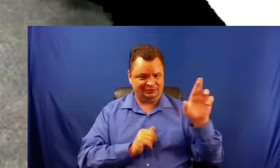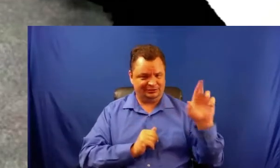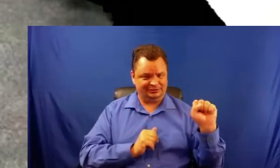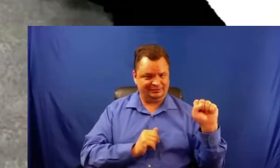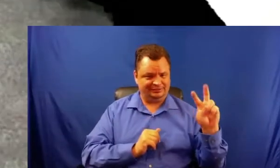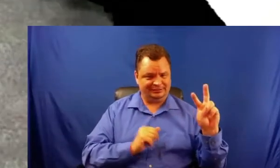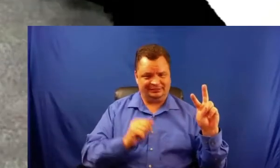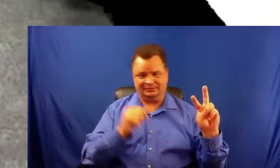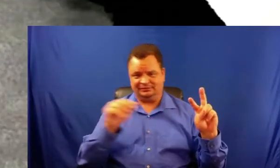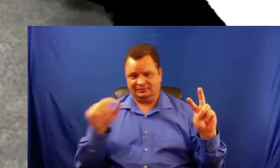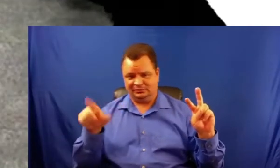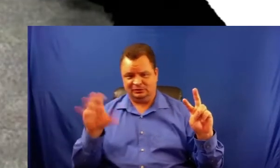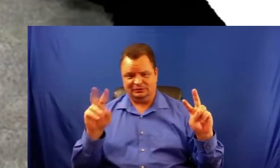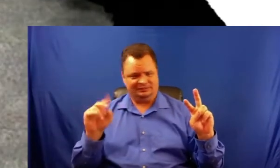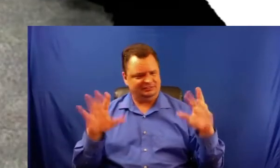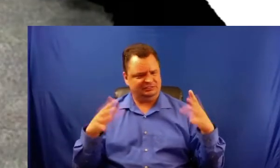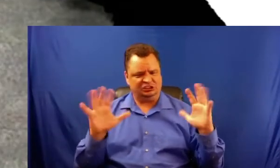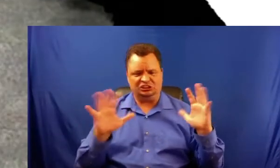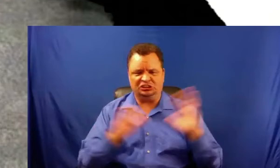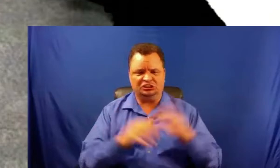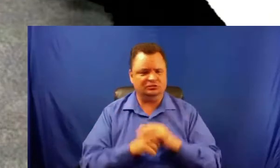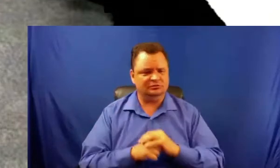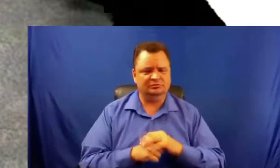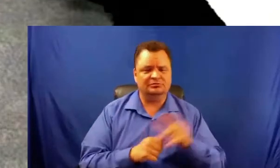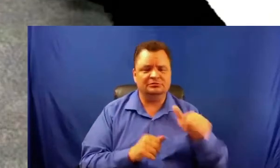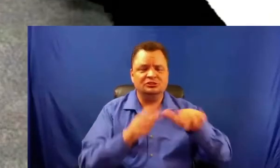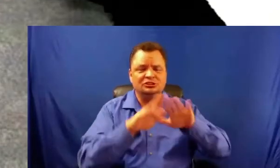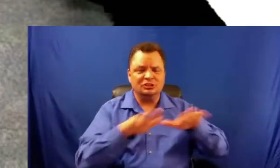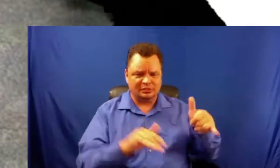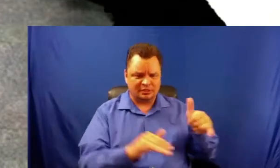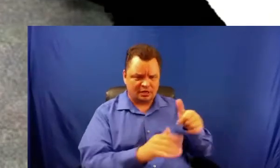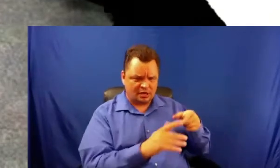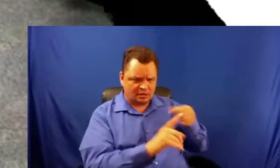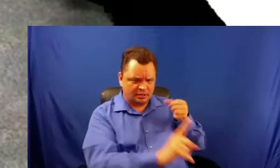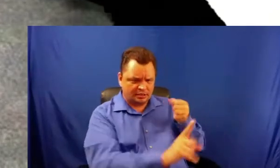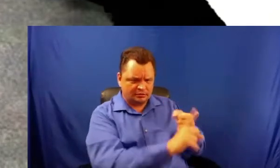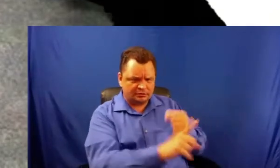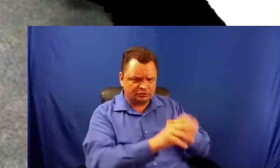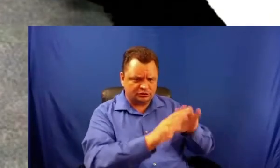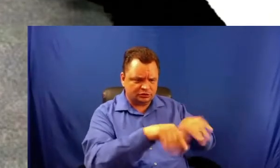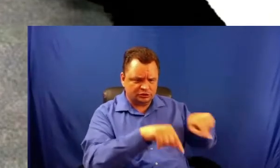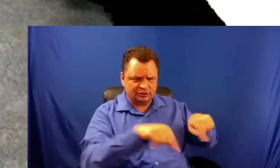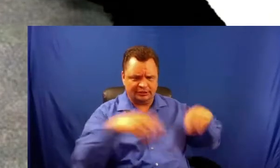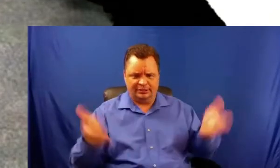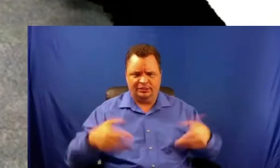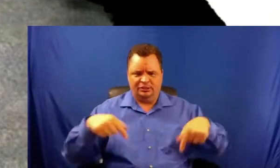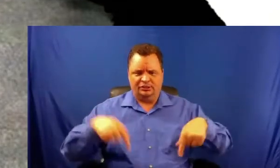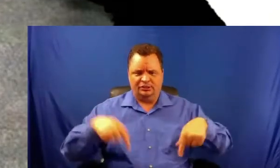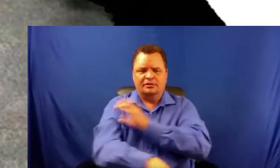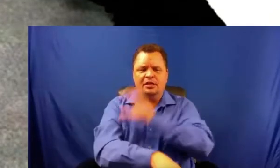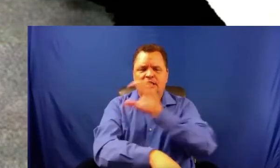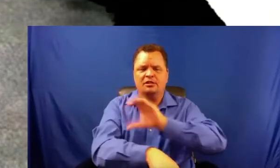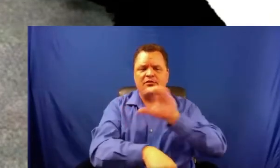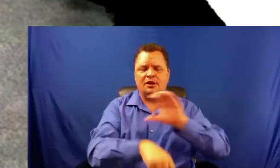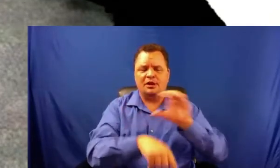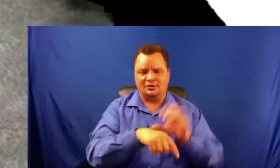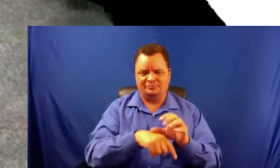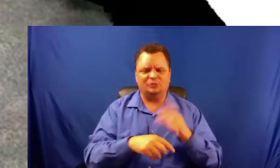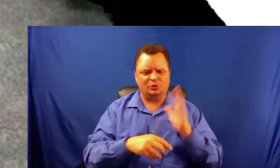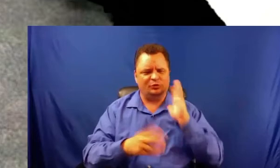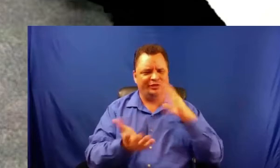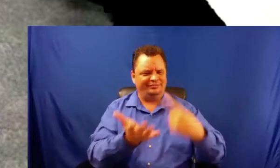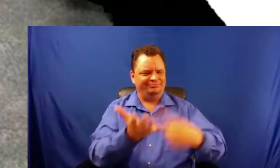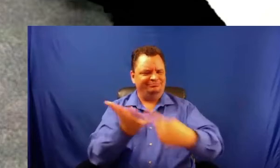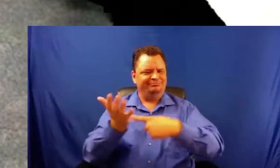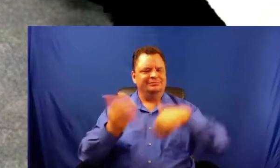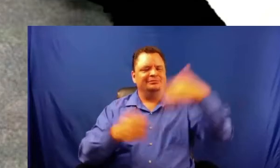is occurring here in Colorado. And that'll be at our next Board of Health Yeah, meeting. next. Dr. So, DeStefano, a okay. little teaser about Yes, why you